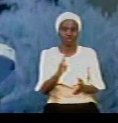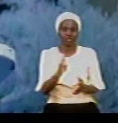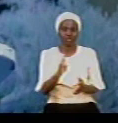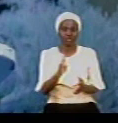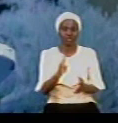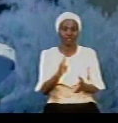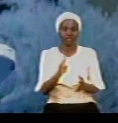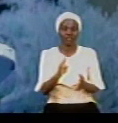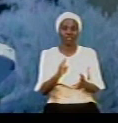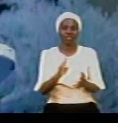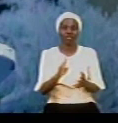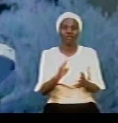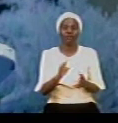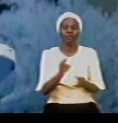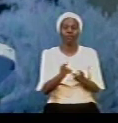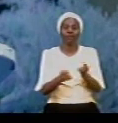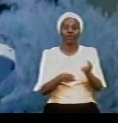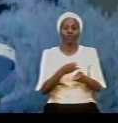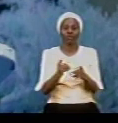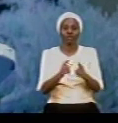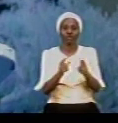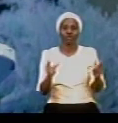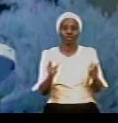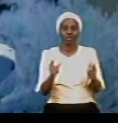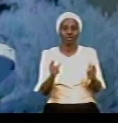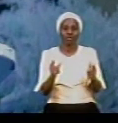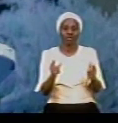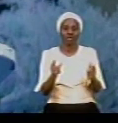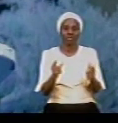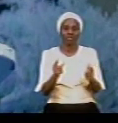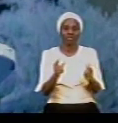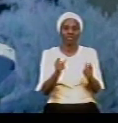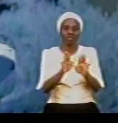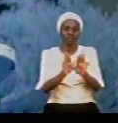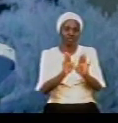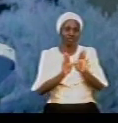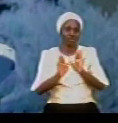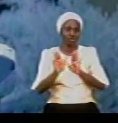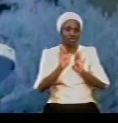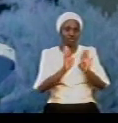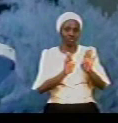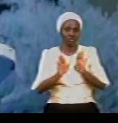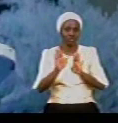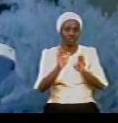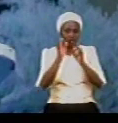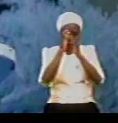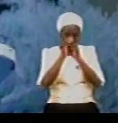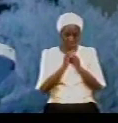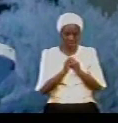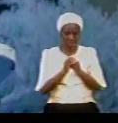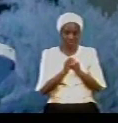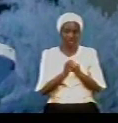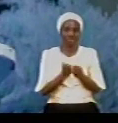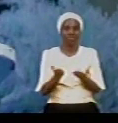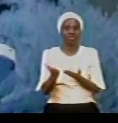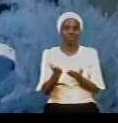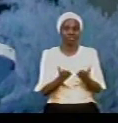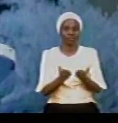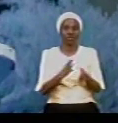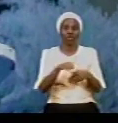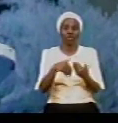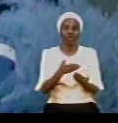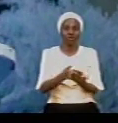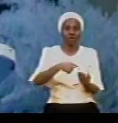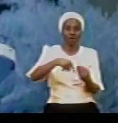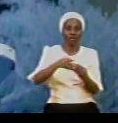the nations, we'll be connected to the Alpha location here in Asaba.